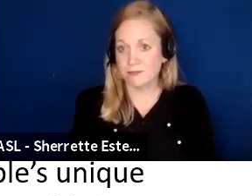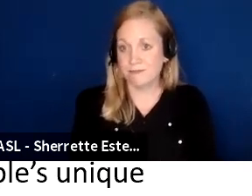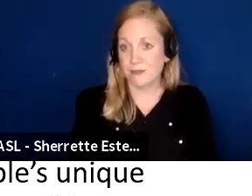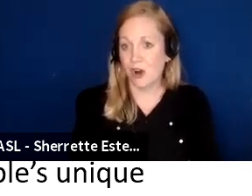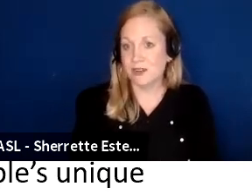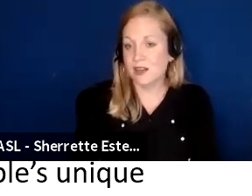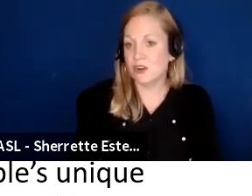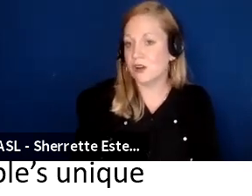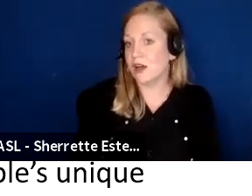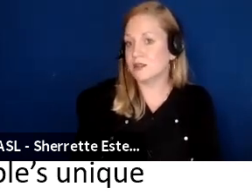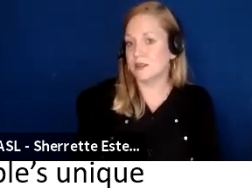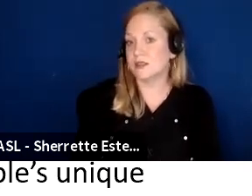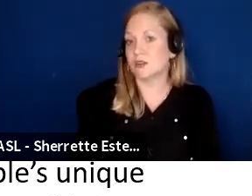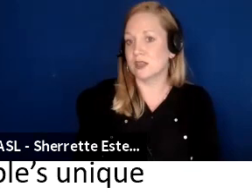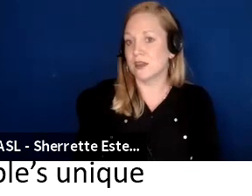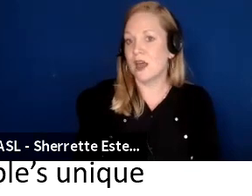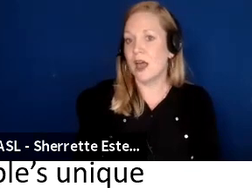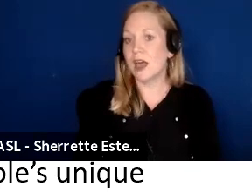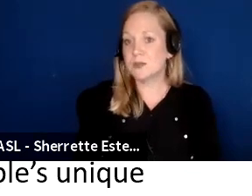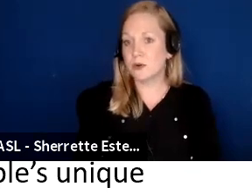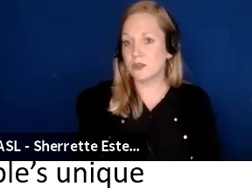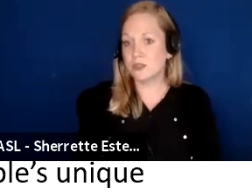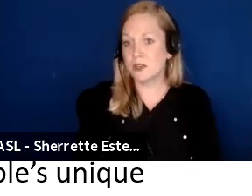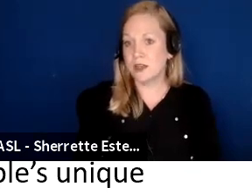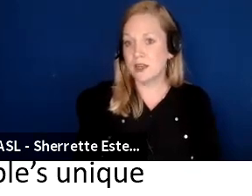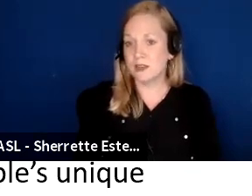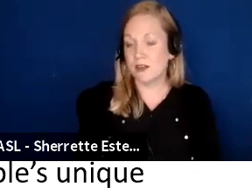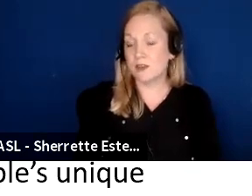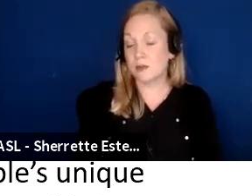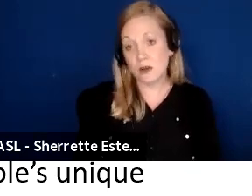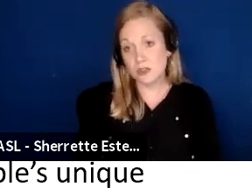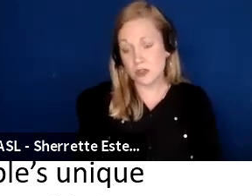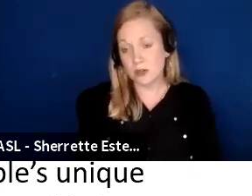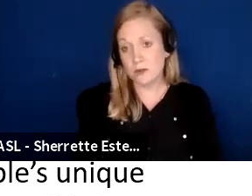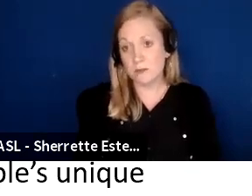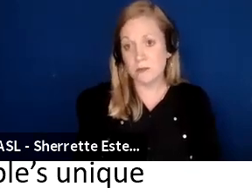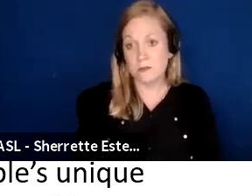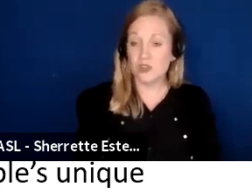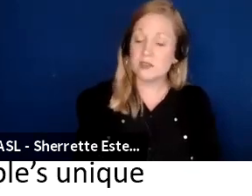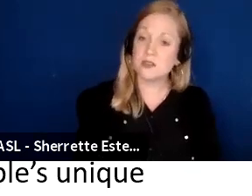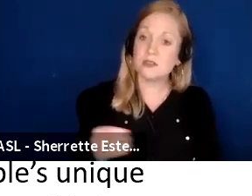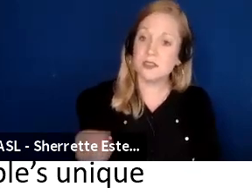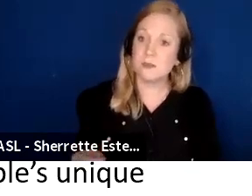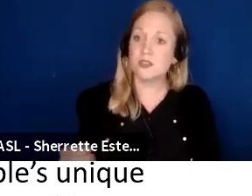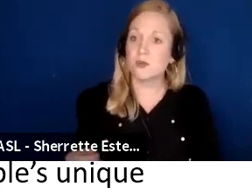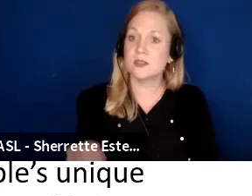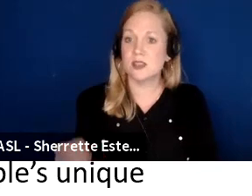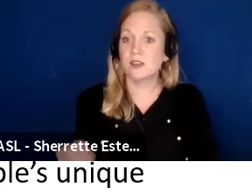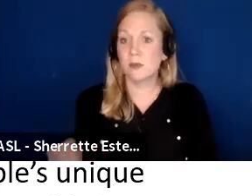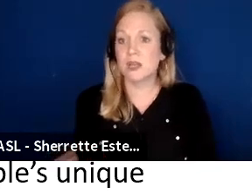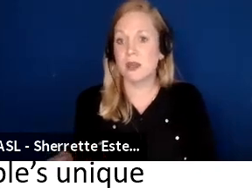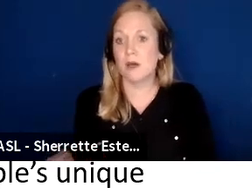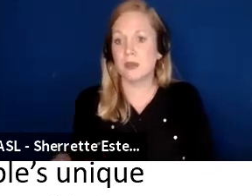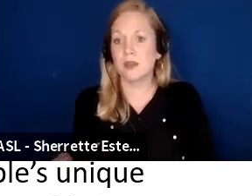process. Architects are not necessarily experts in the deaf culture, just as the same is true as the